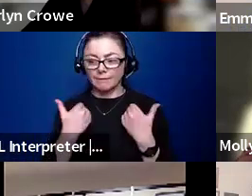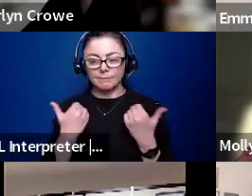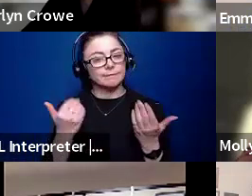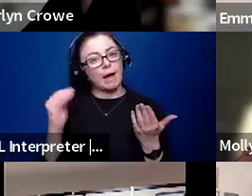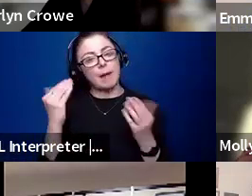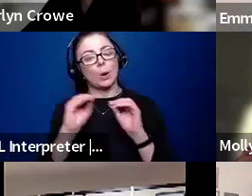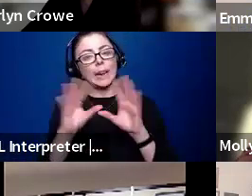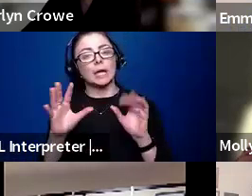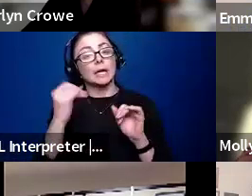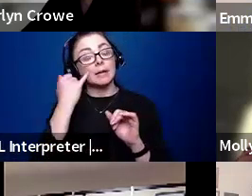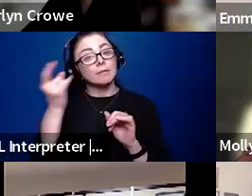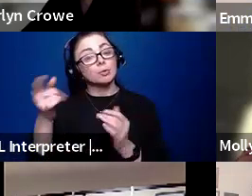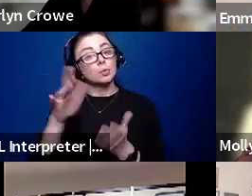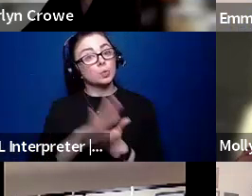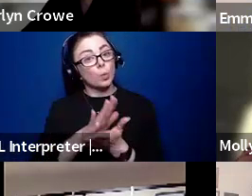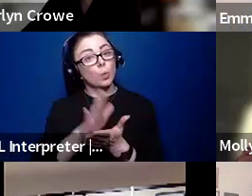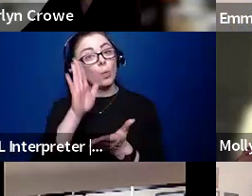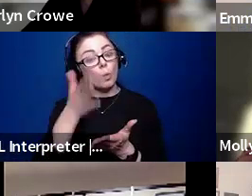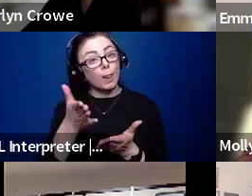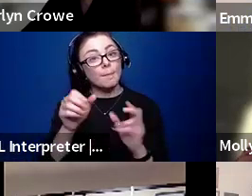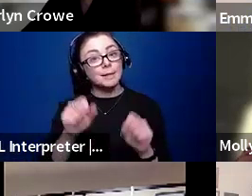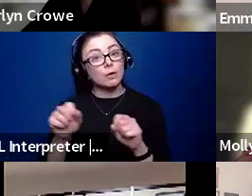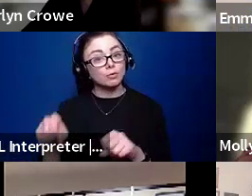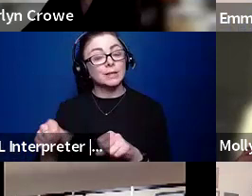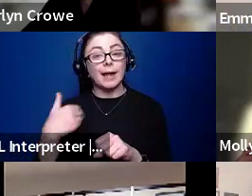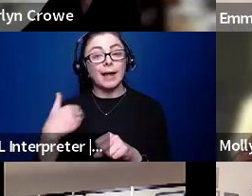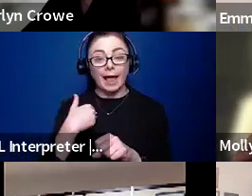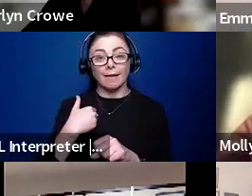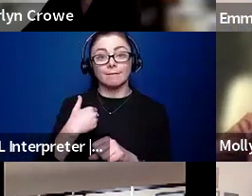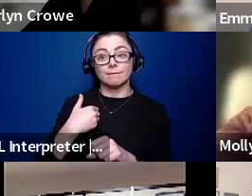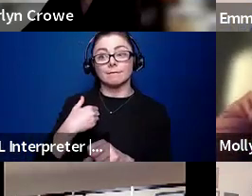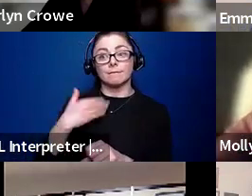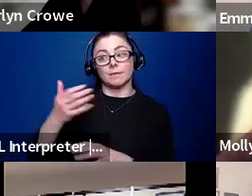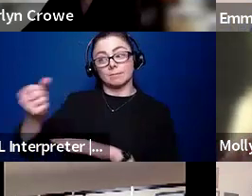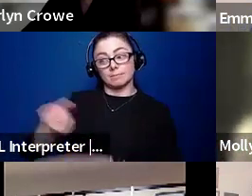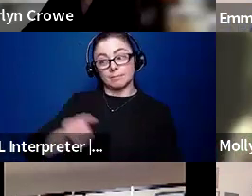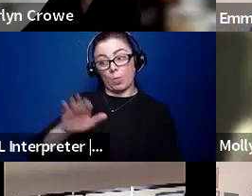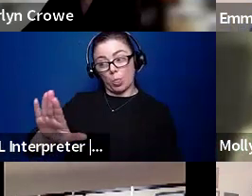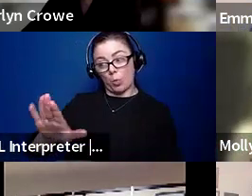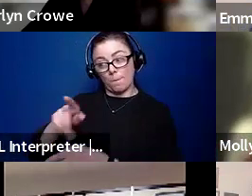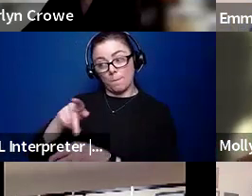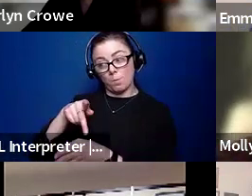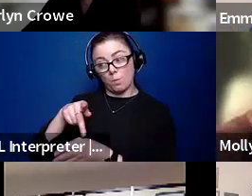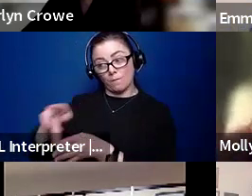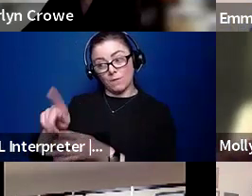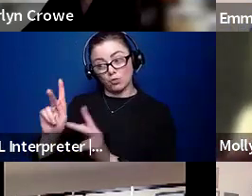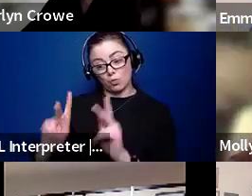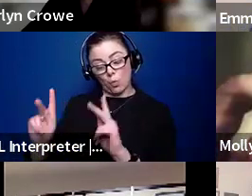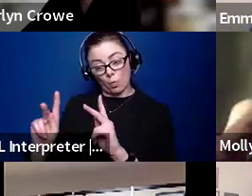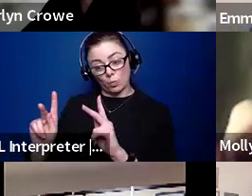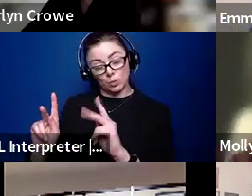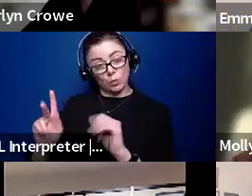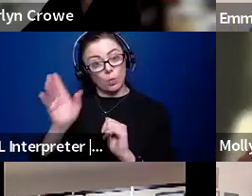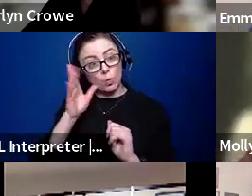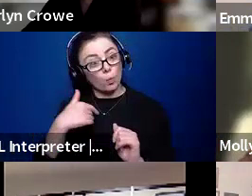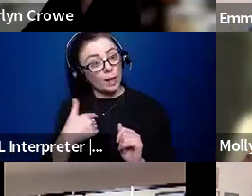So if the school is going to potentially bring in their own professionals would we have a say in who